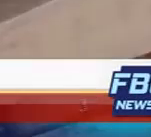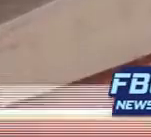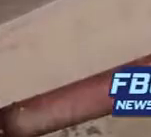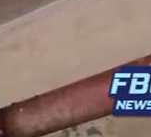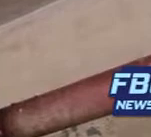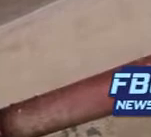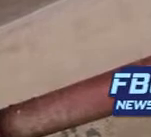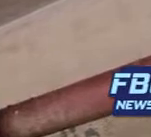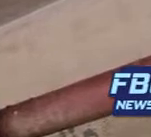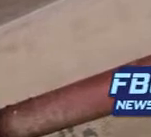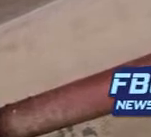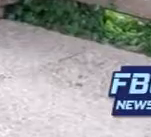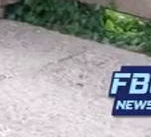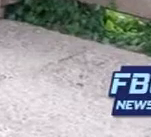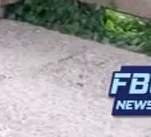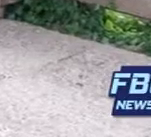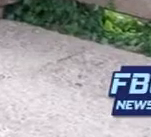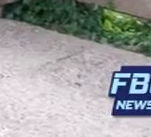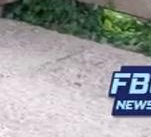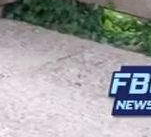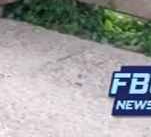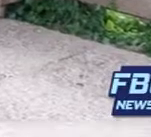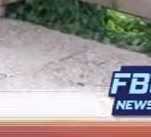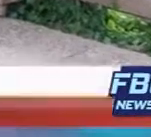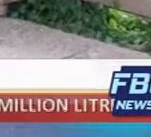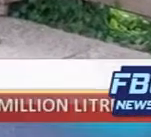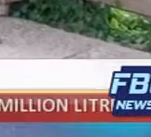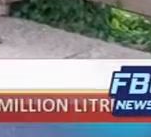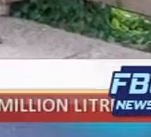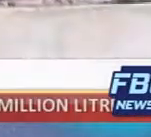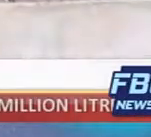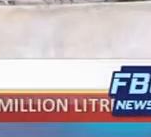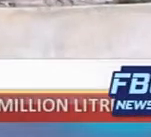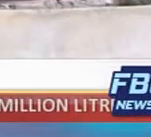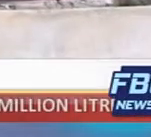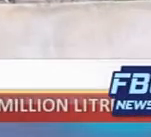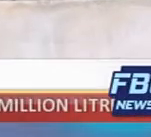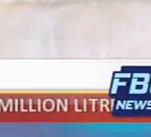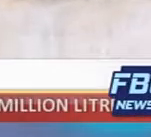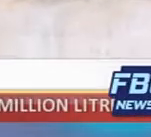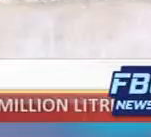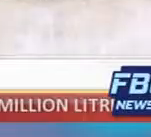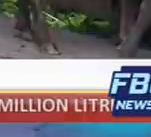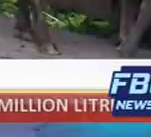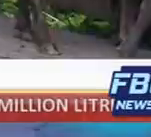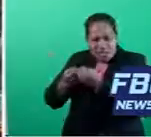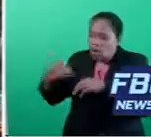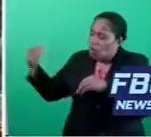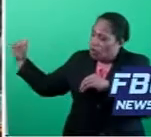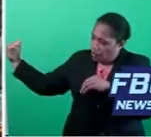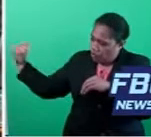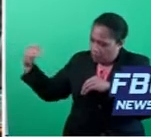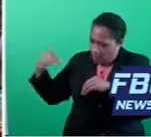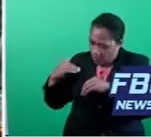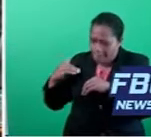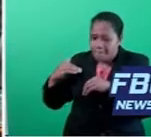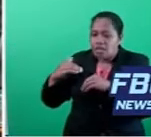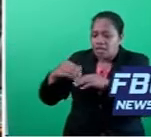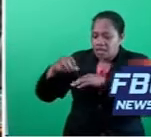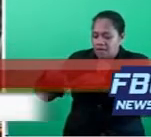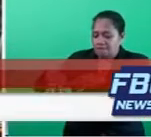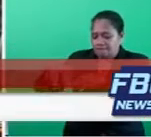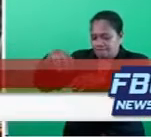mini collection centres. Dr. Reddy says efforts are underway to increase milk production. The production targets for these